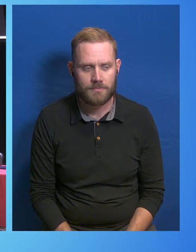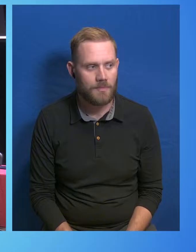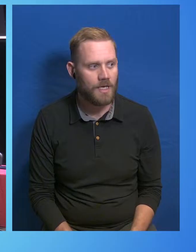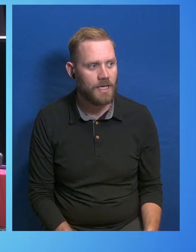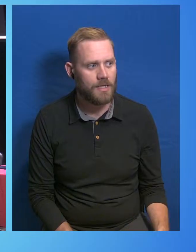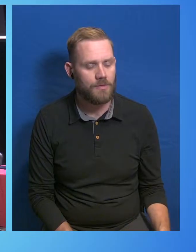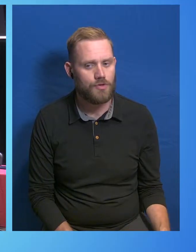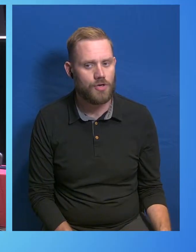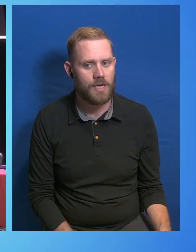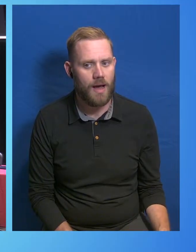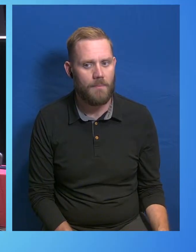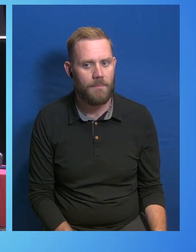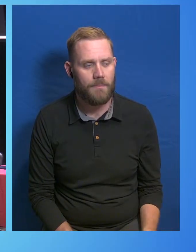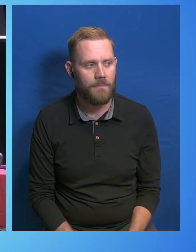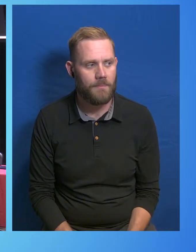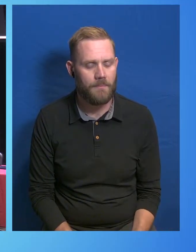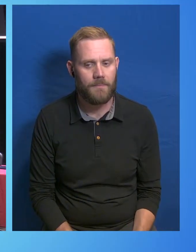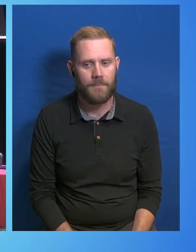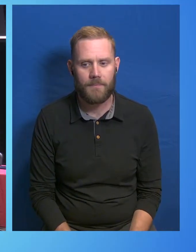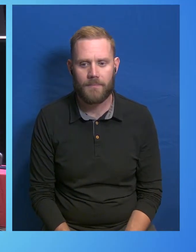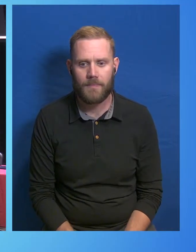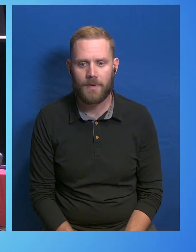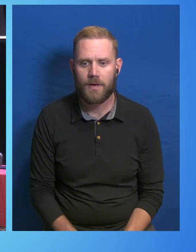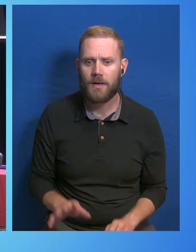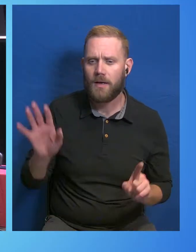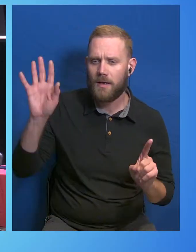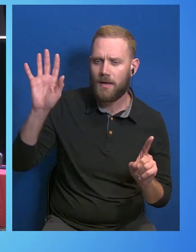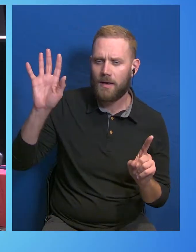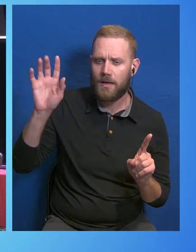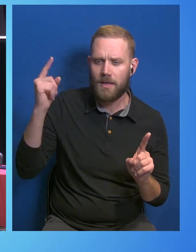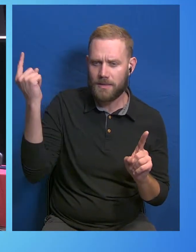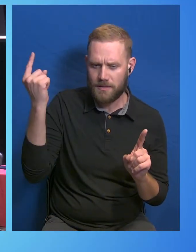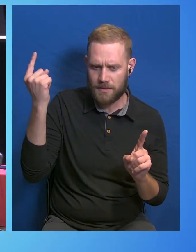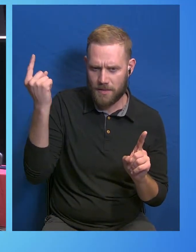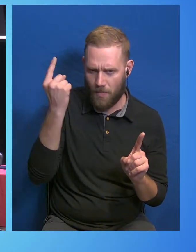Okay. The second agenda item. I want to make sure that